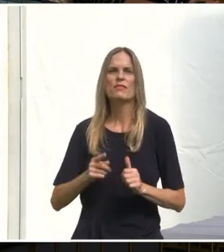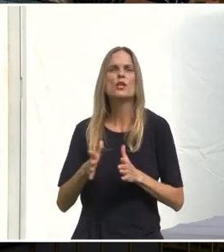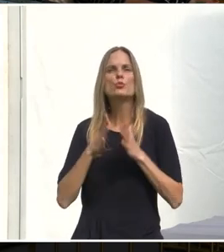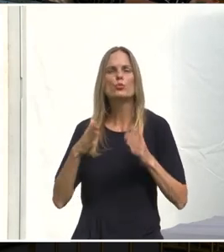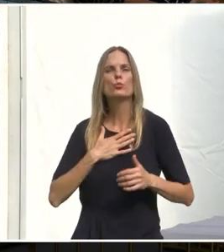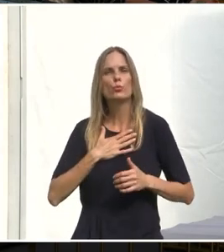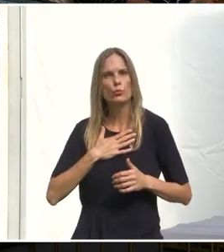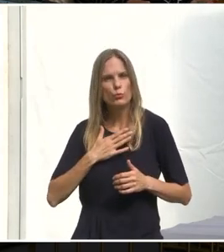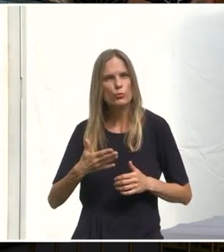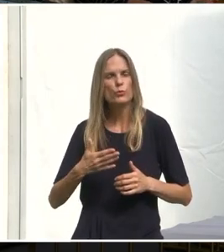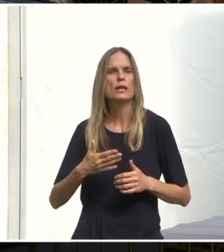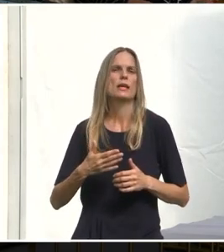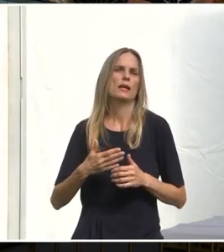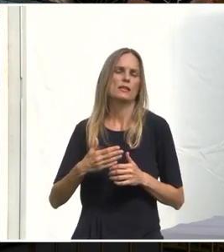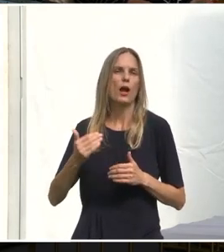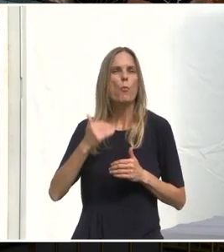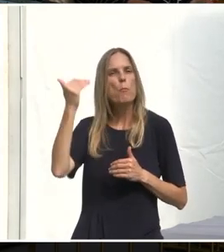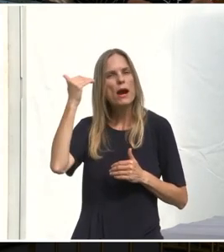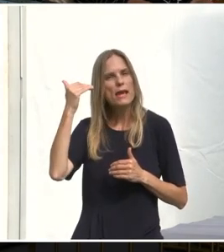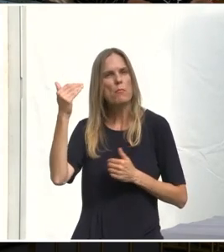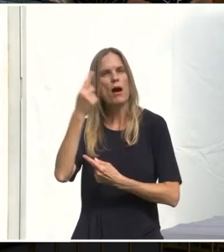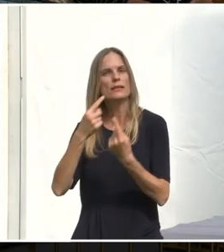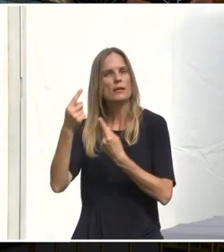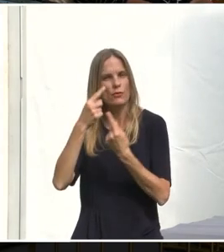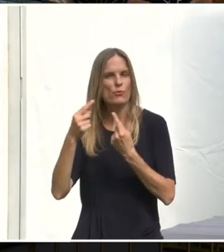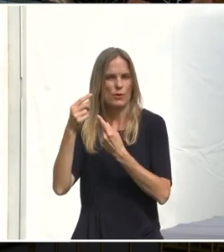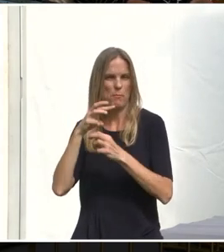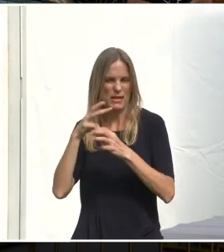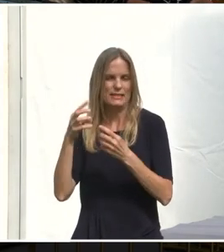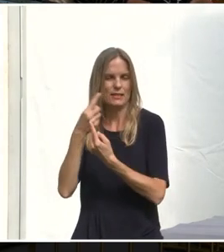the Nordic Council of Ministers Estonia office for organizing